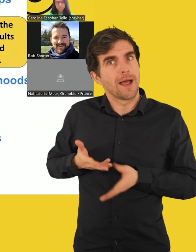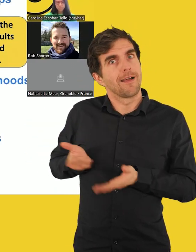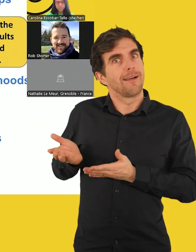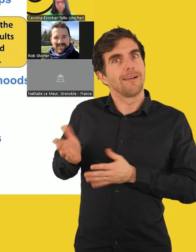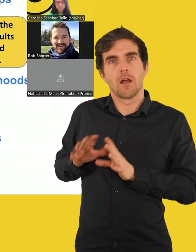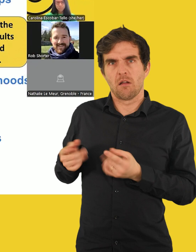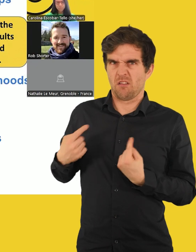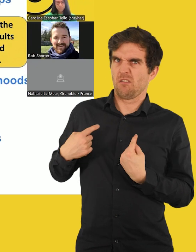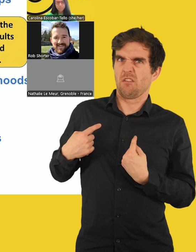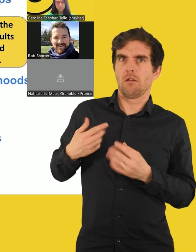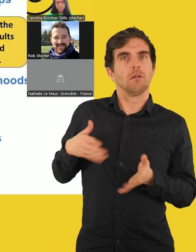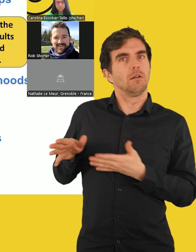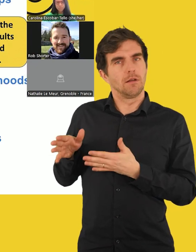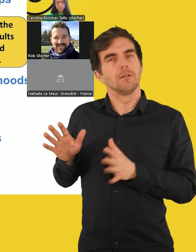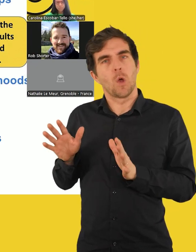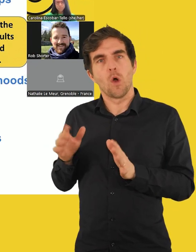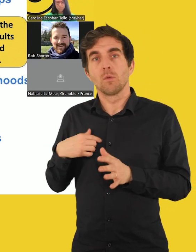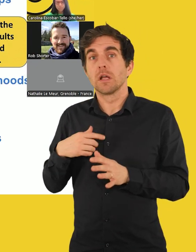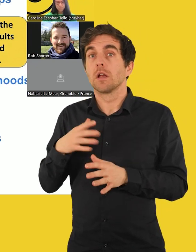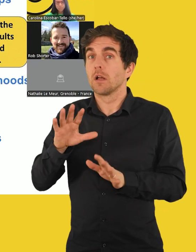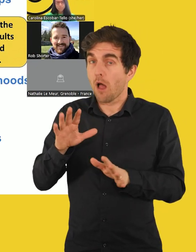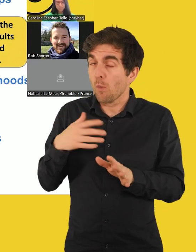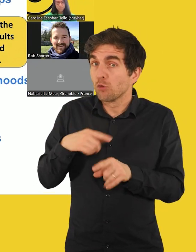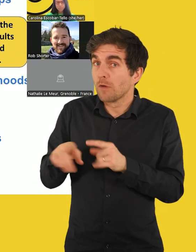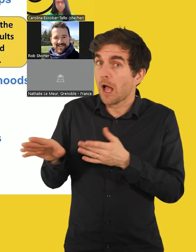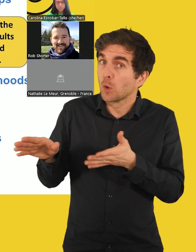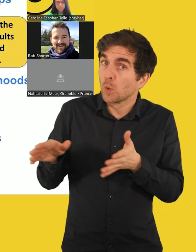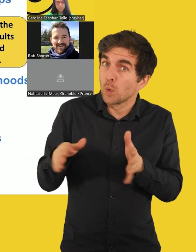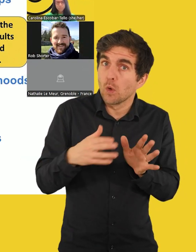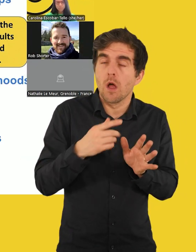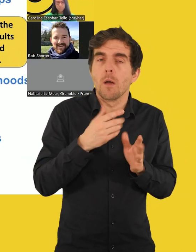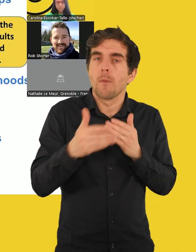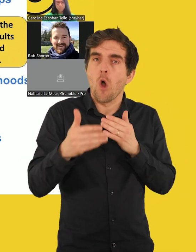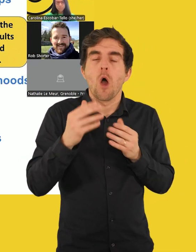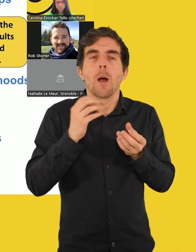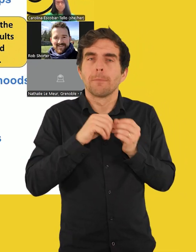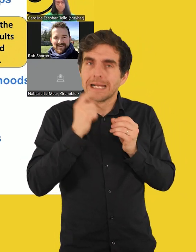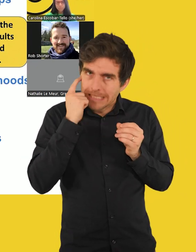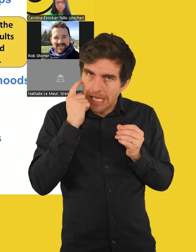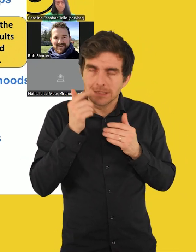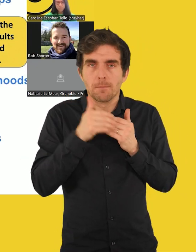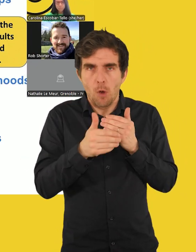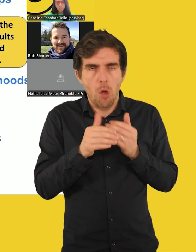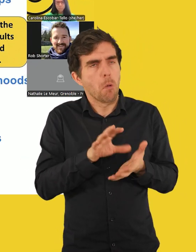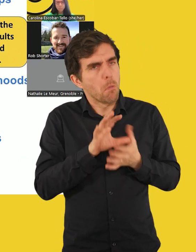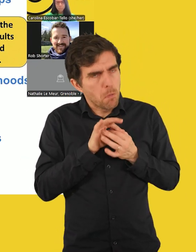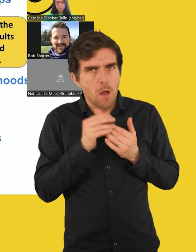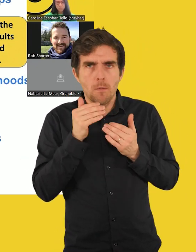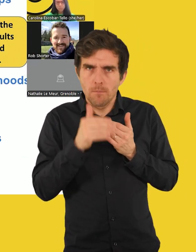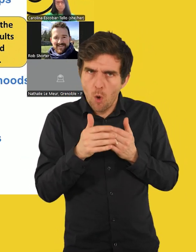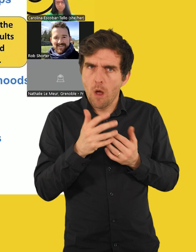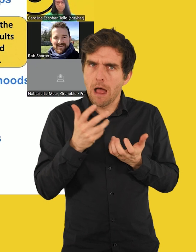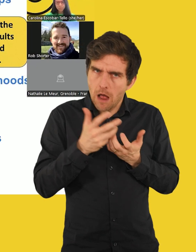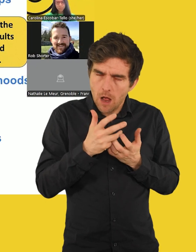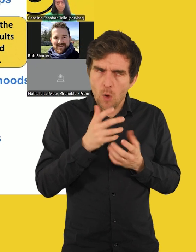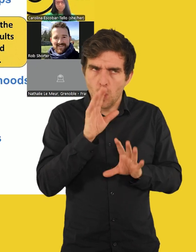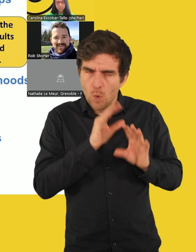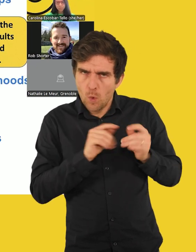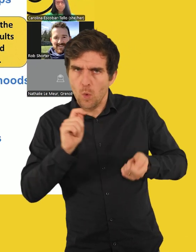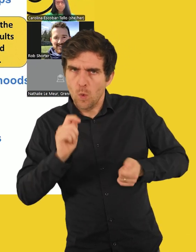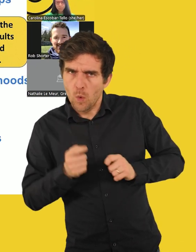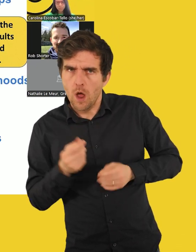should be there to shift, to say how we're going to move away to a world that does make sense, that does work, where we do start